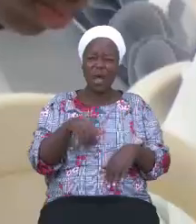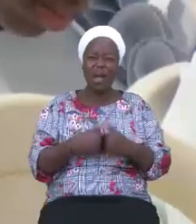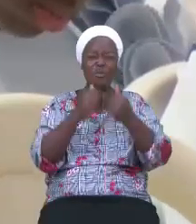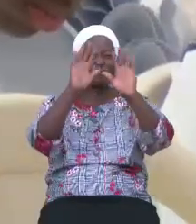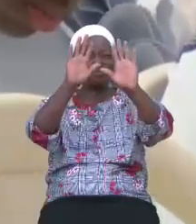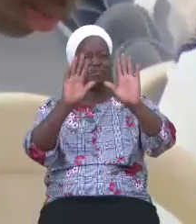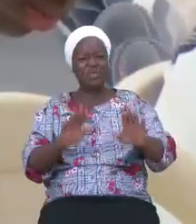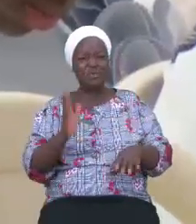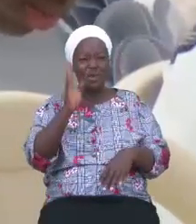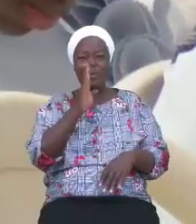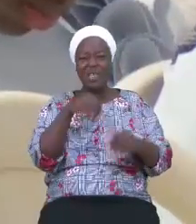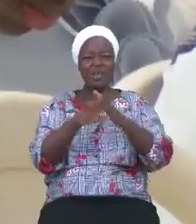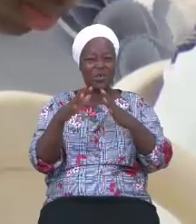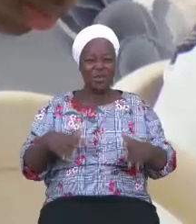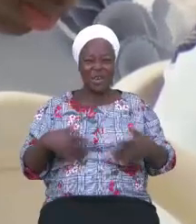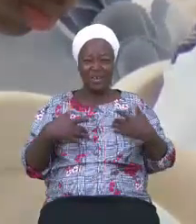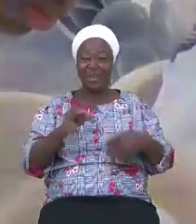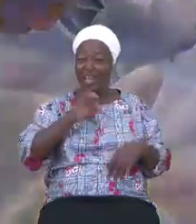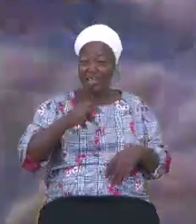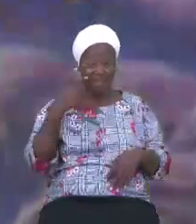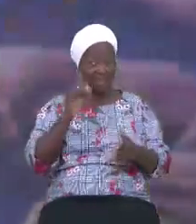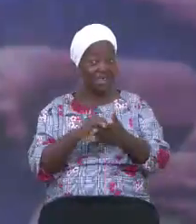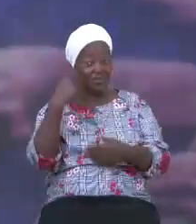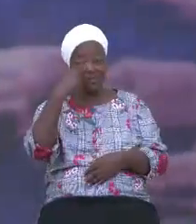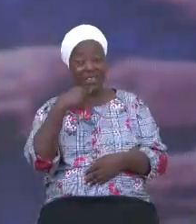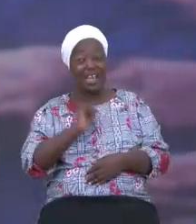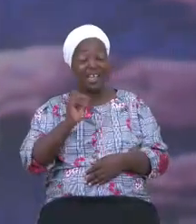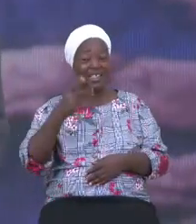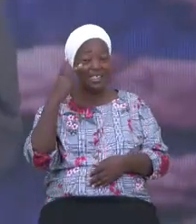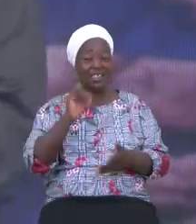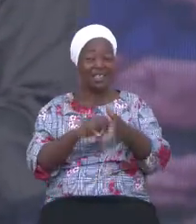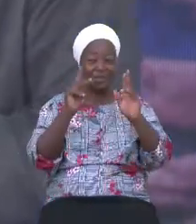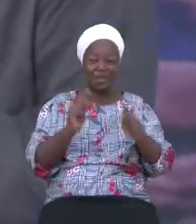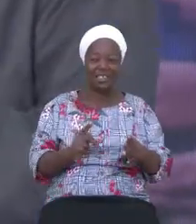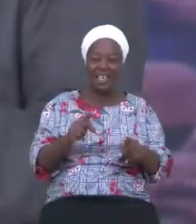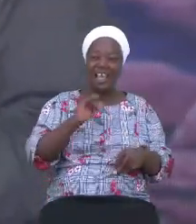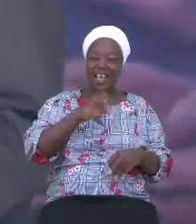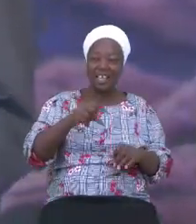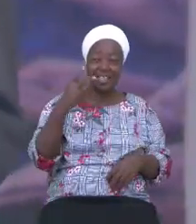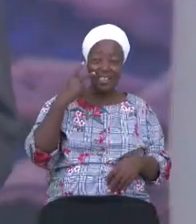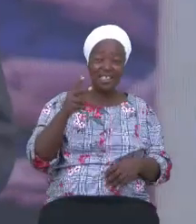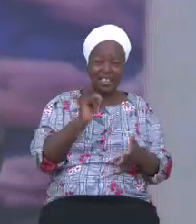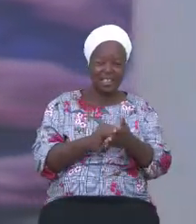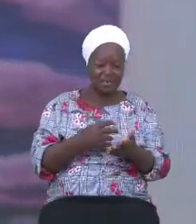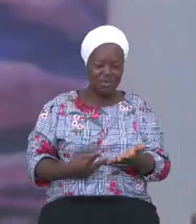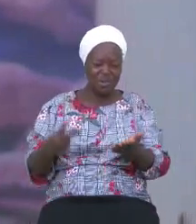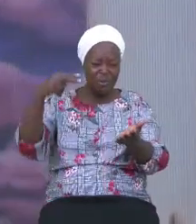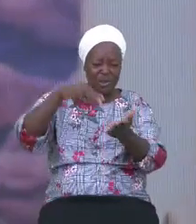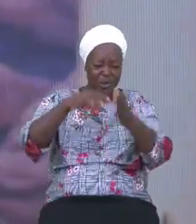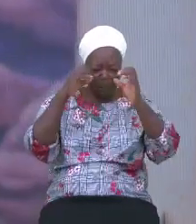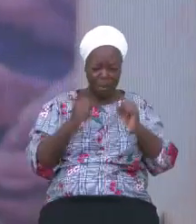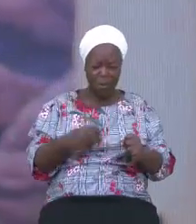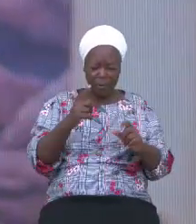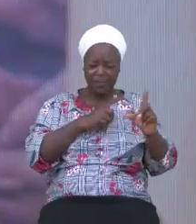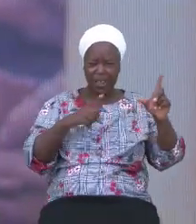life. Amen. I can see that face. I can see that person. I can see resurrection power of the